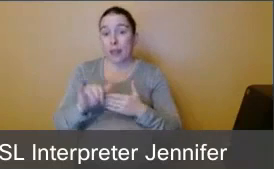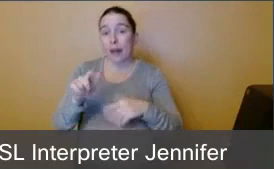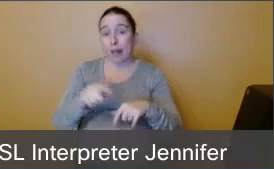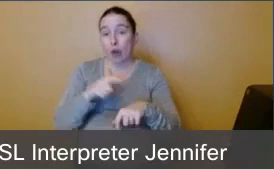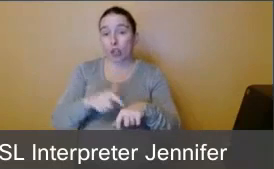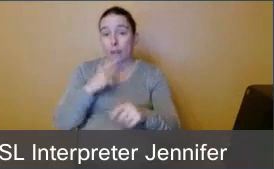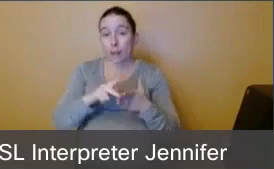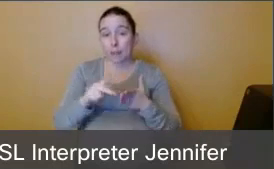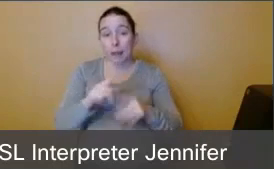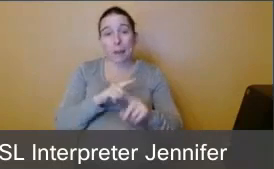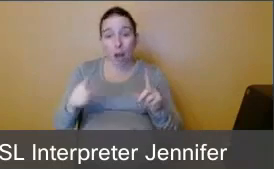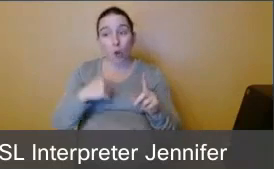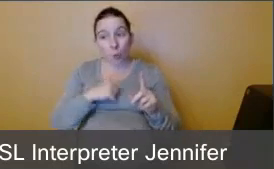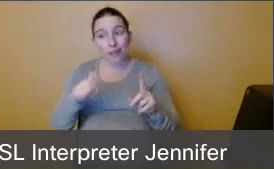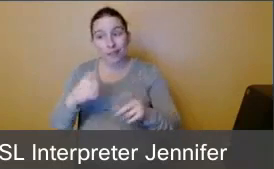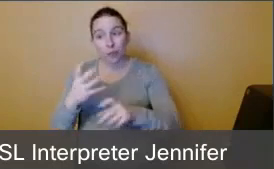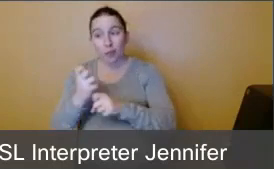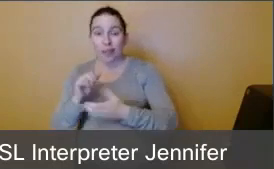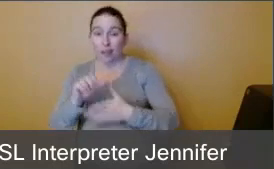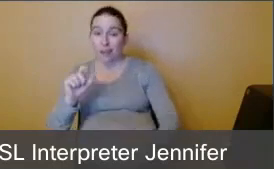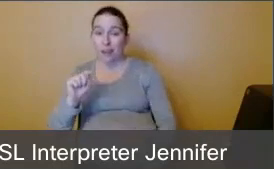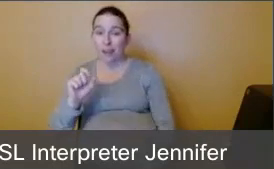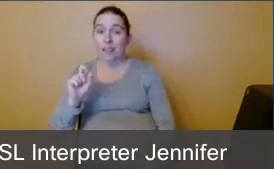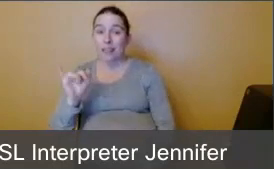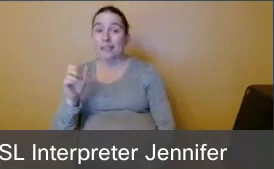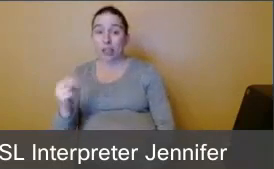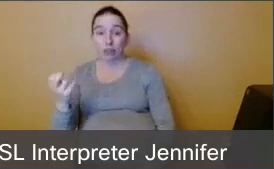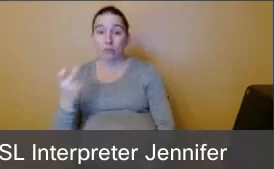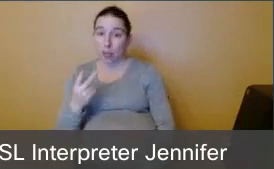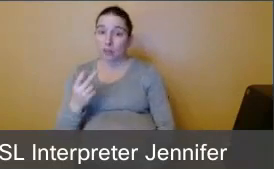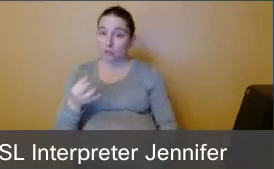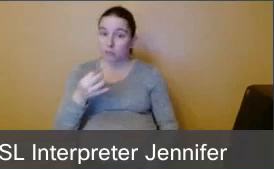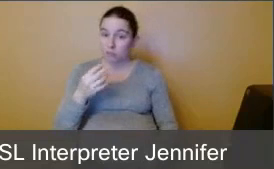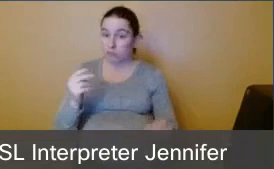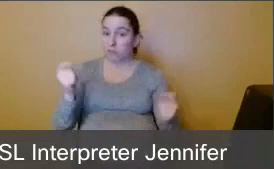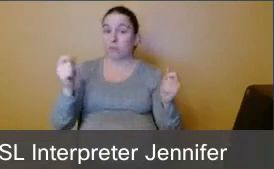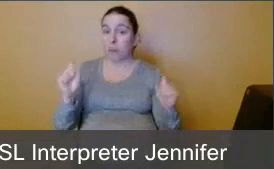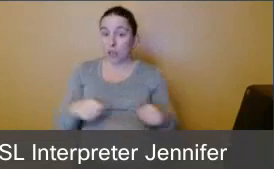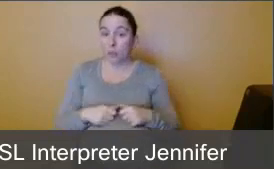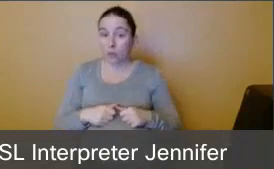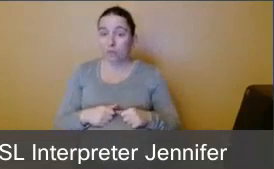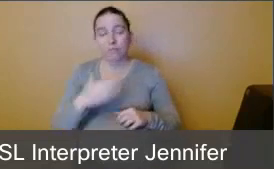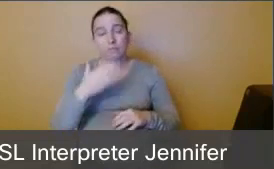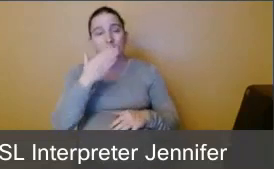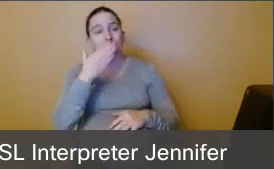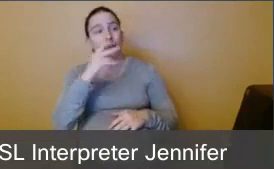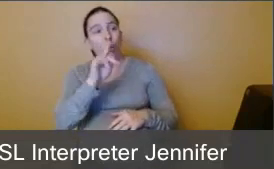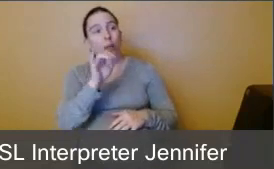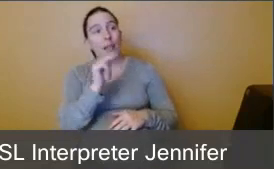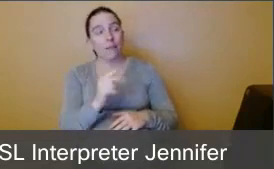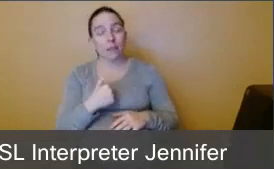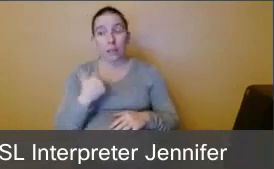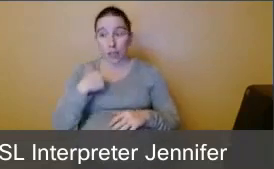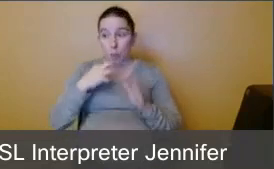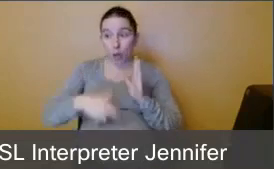returned, completed, and in hand. Thanks, Kevin. I think as we review the